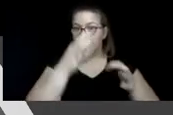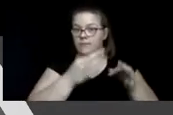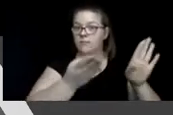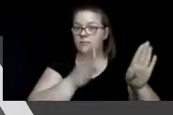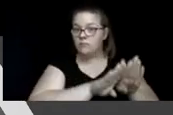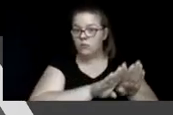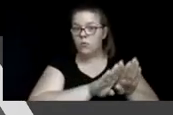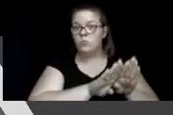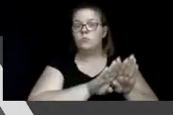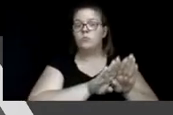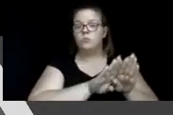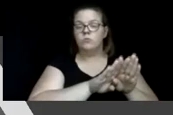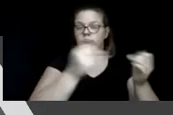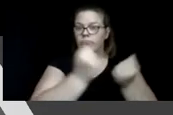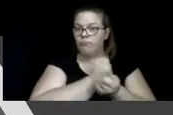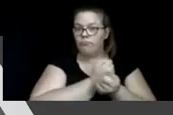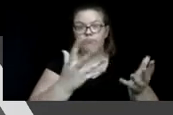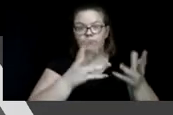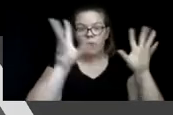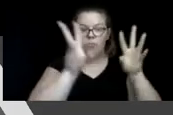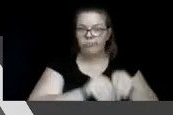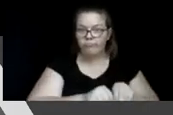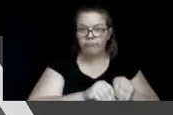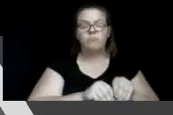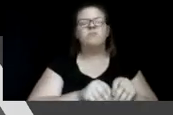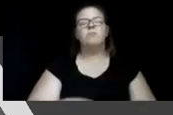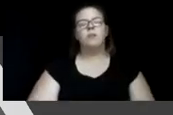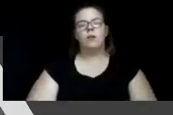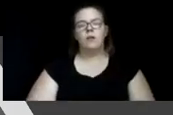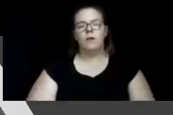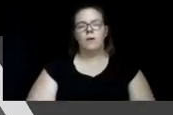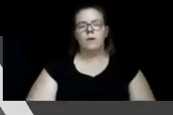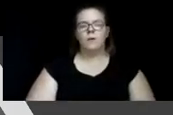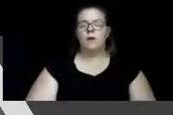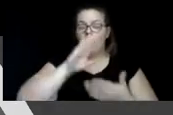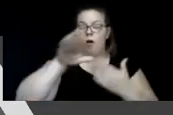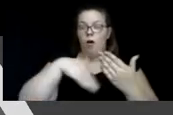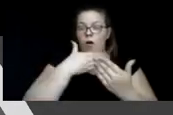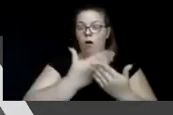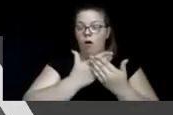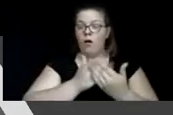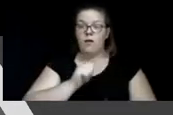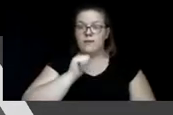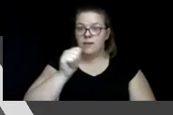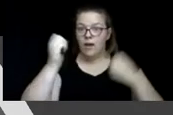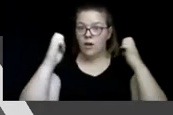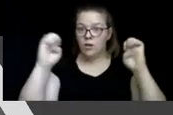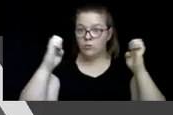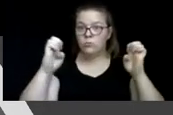close everything, initially all non-urgent clinic appointments were